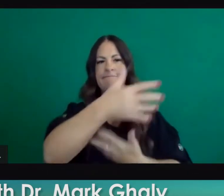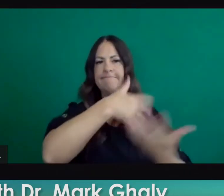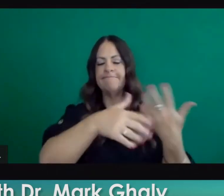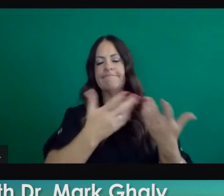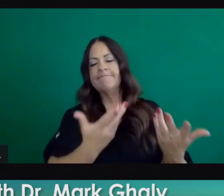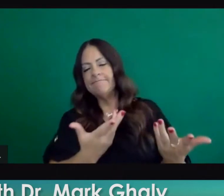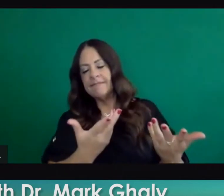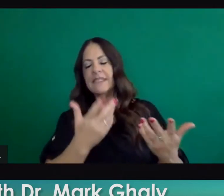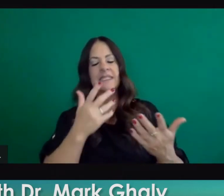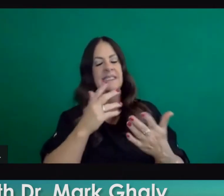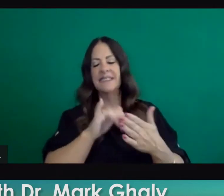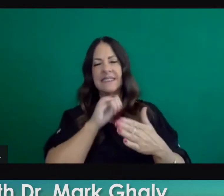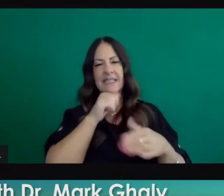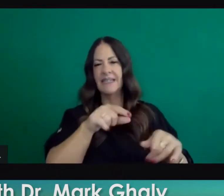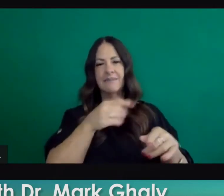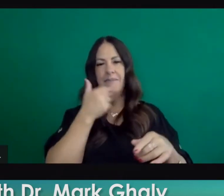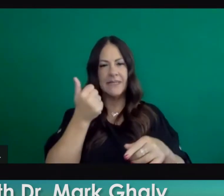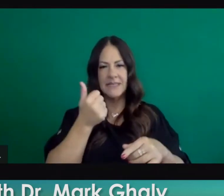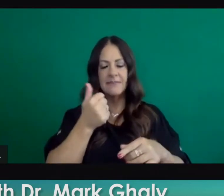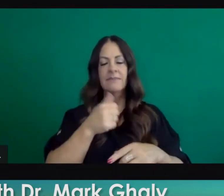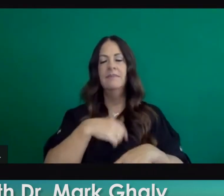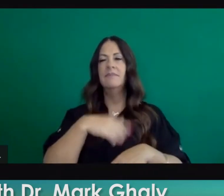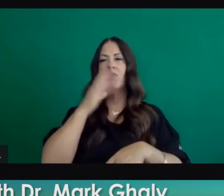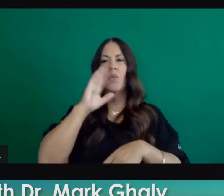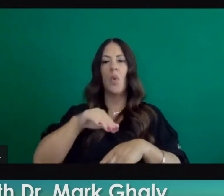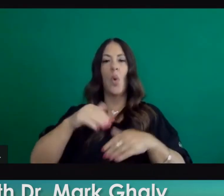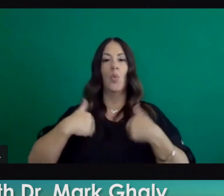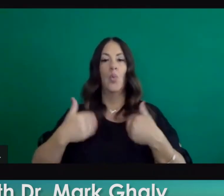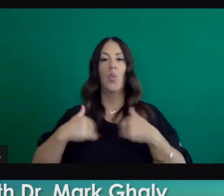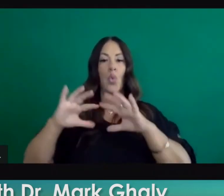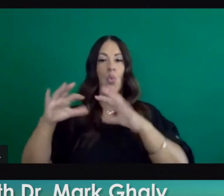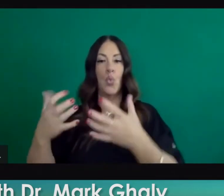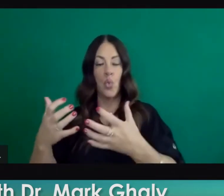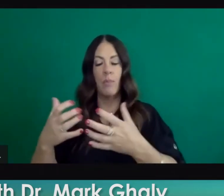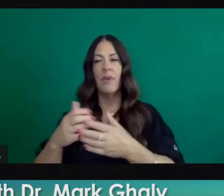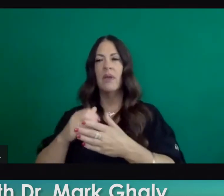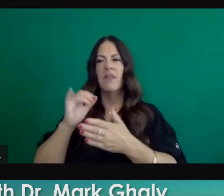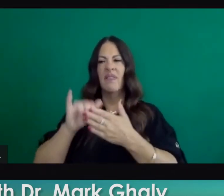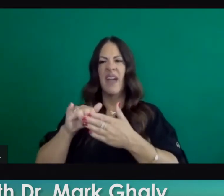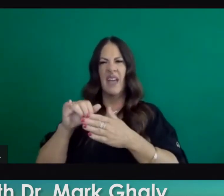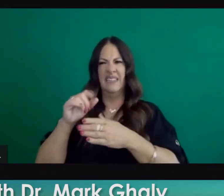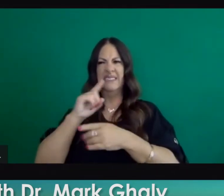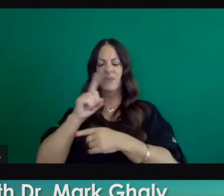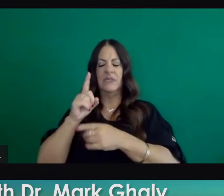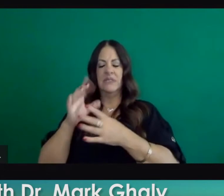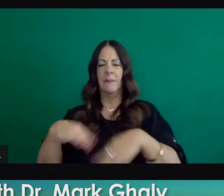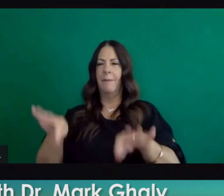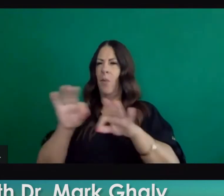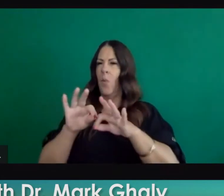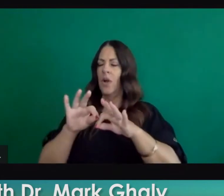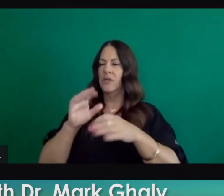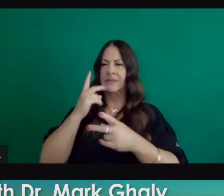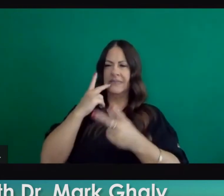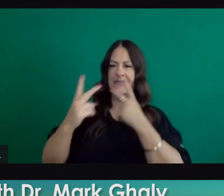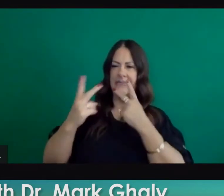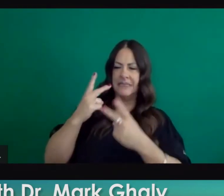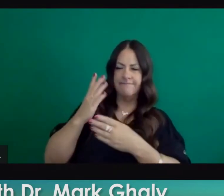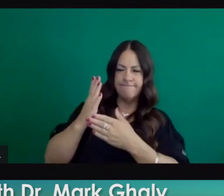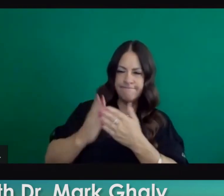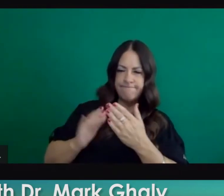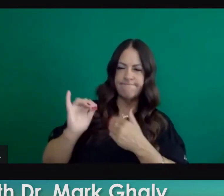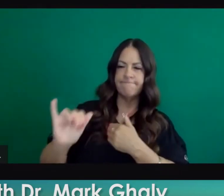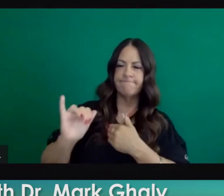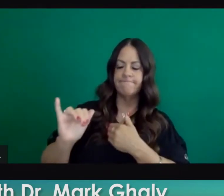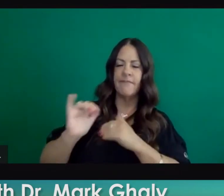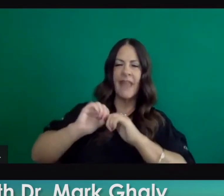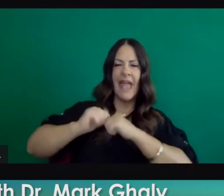the stable cohort aspect is really important. And so we do see there being differences in the